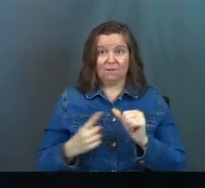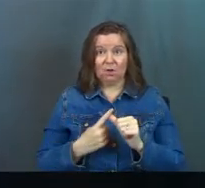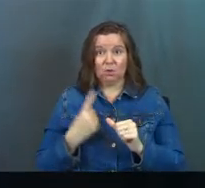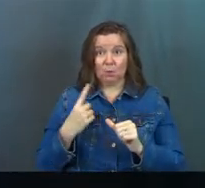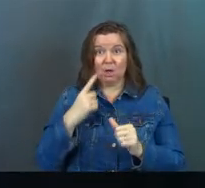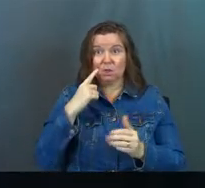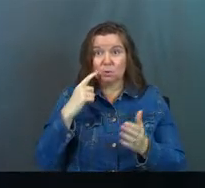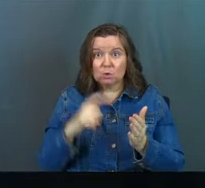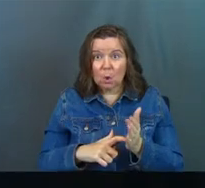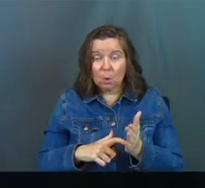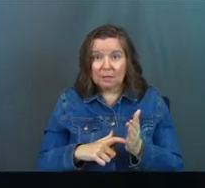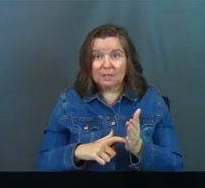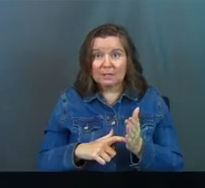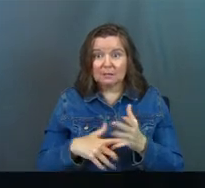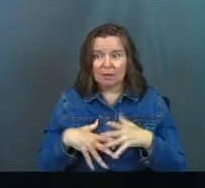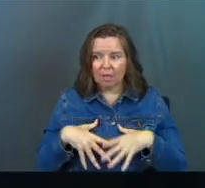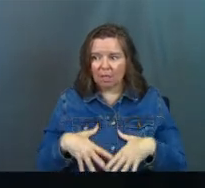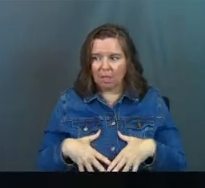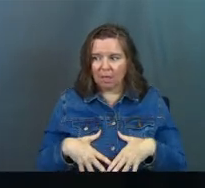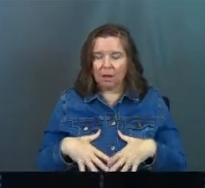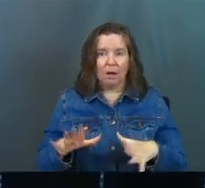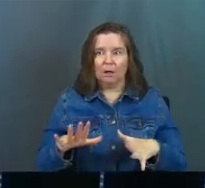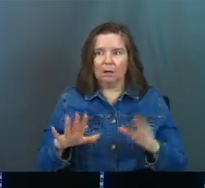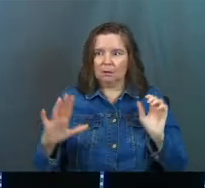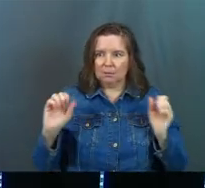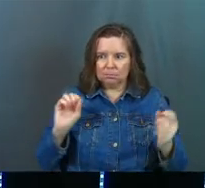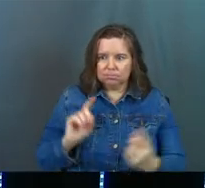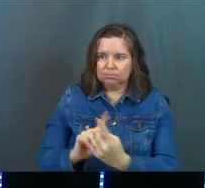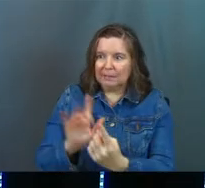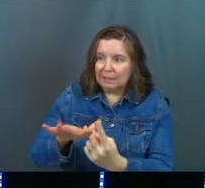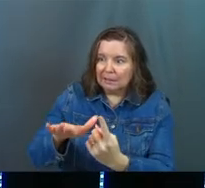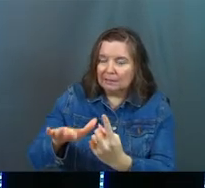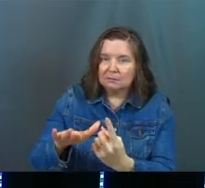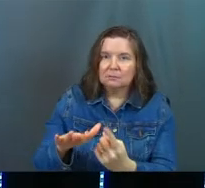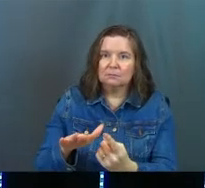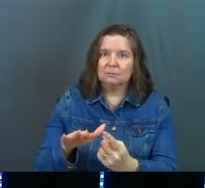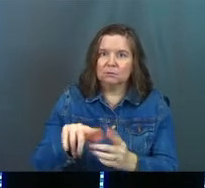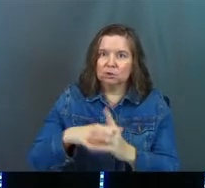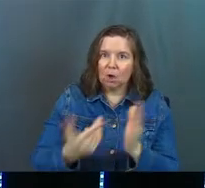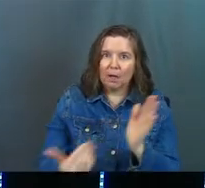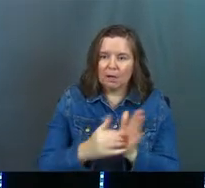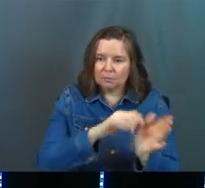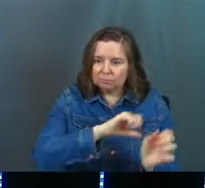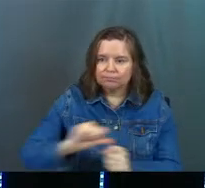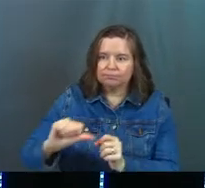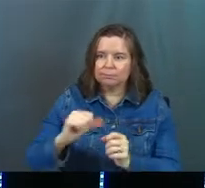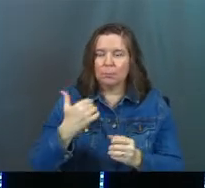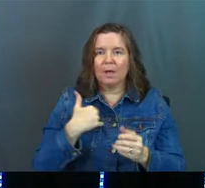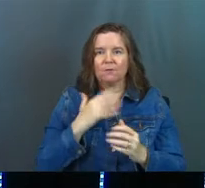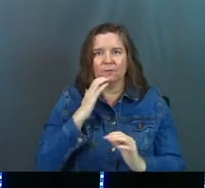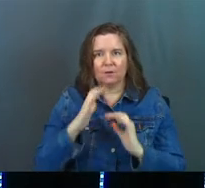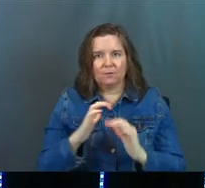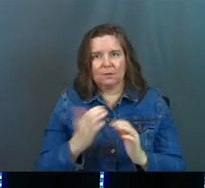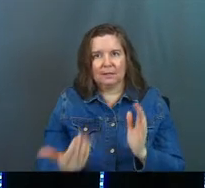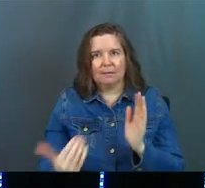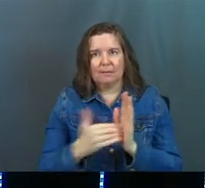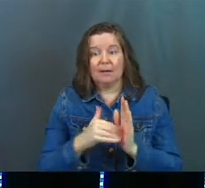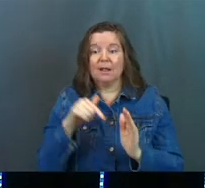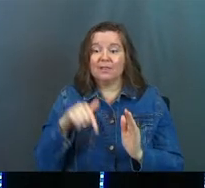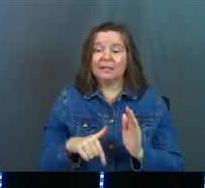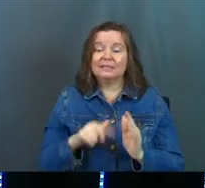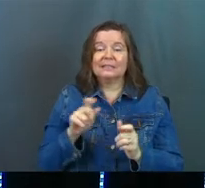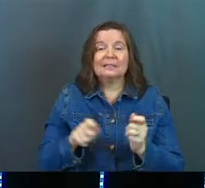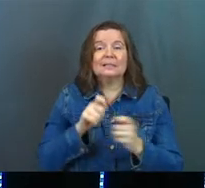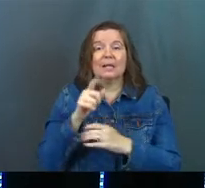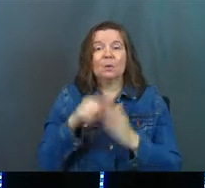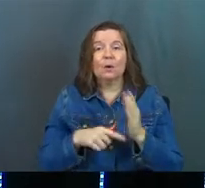first one to notice, we've got to run to each other. Amen. We've got to run to each other. We've got to have the conversation. Like, this